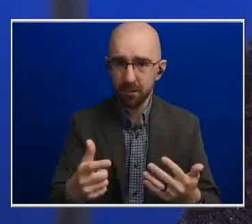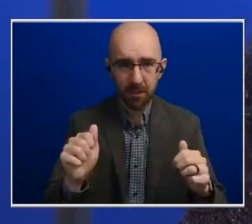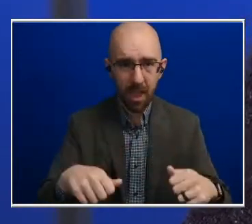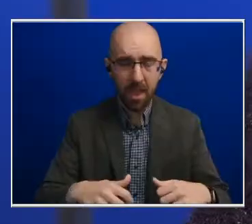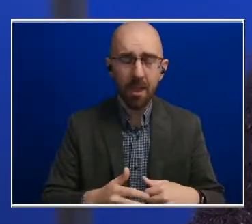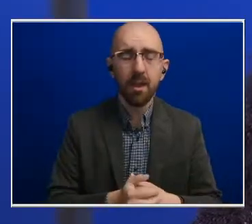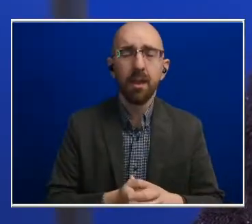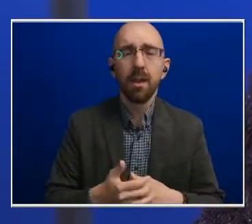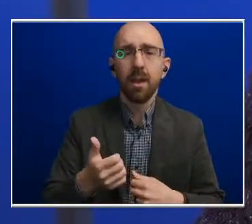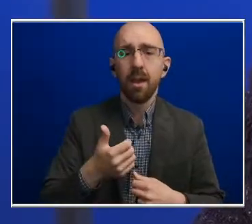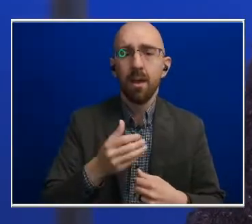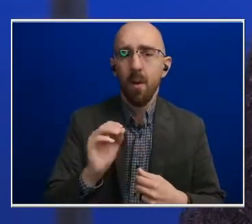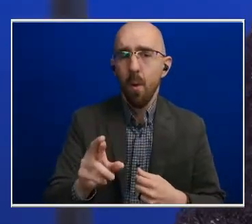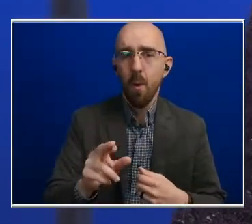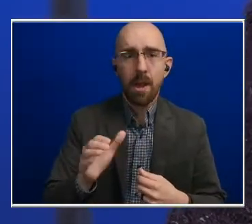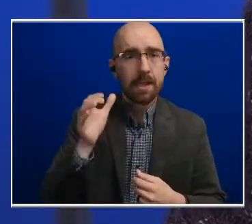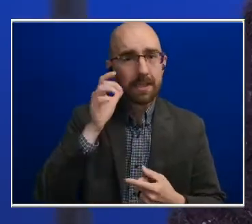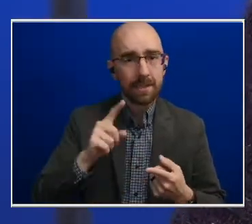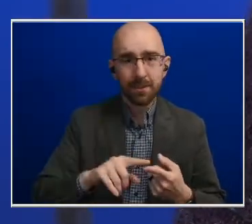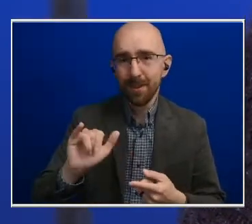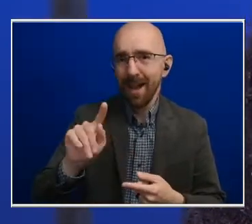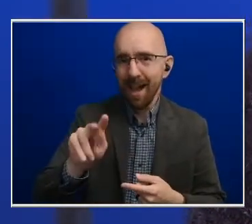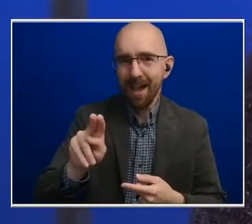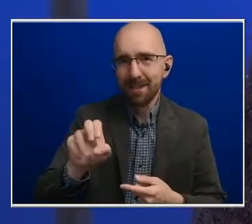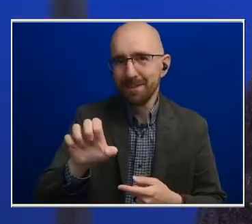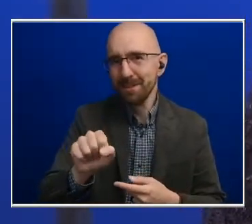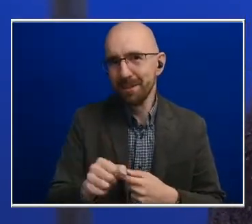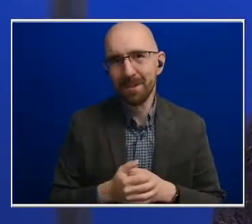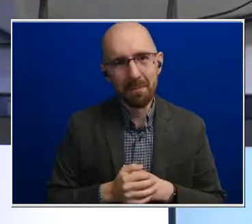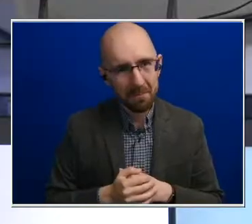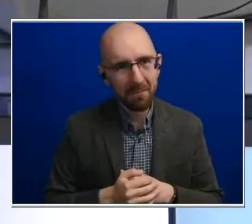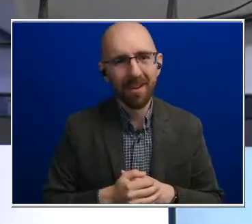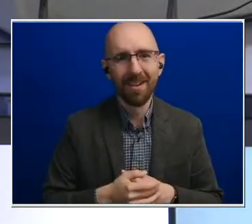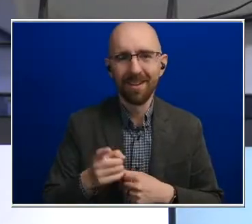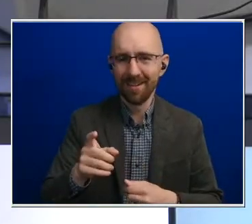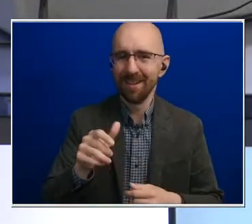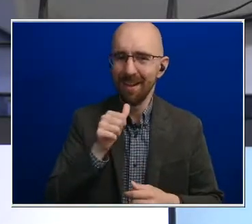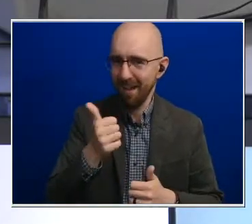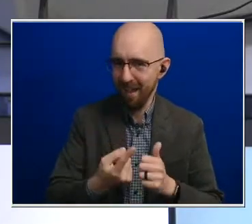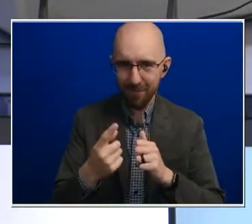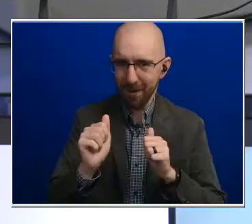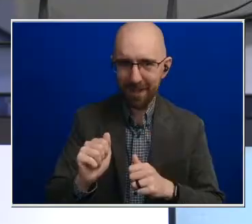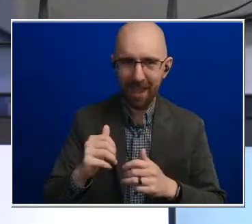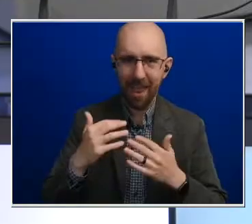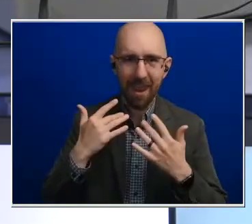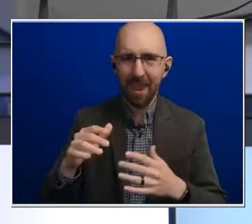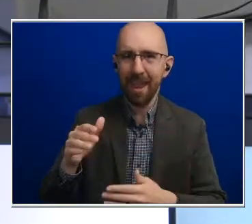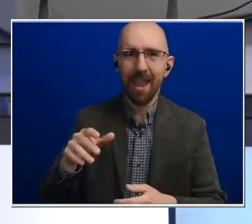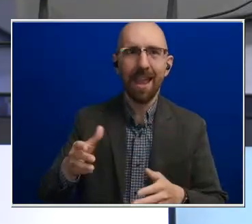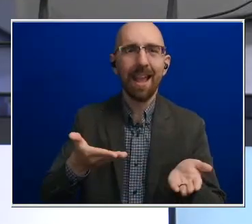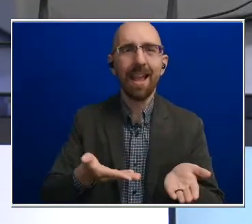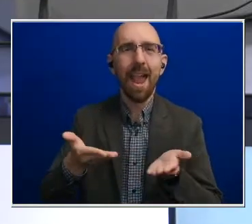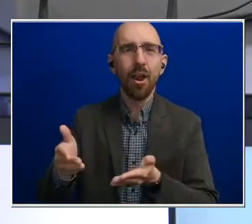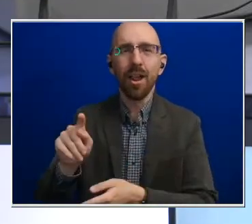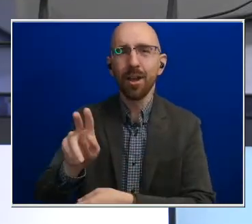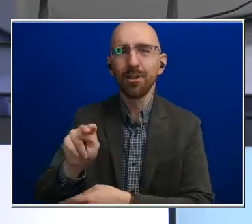or listen to iTunes. Anyone could sing a song, not everybody could carry a tune. I'm just saying, you're going to find out in a minute, that's